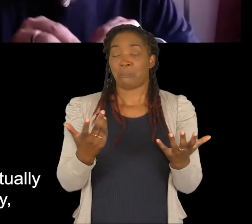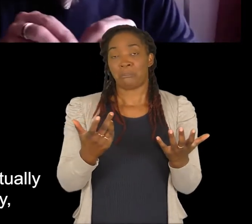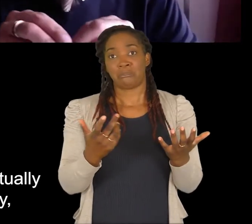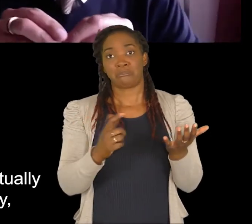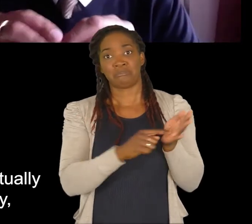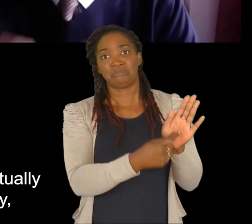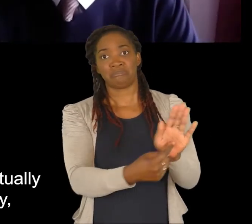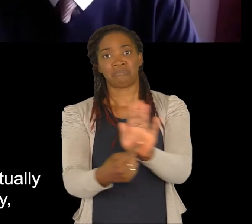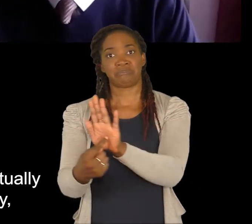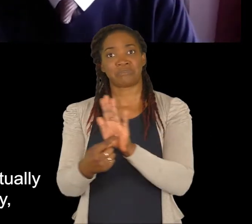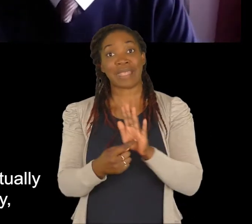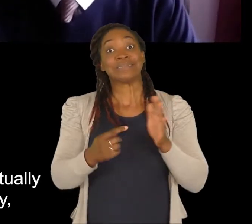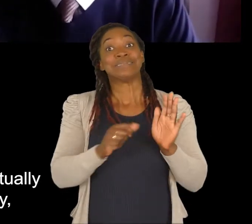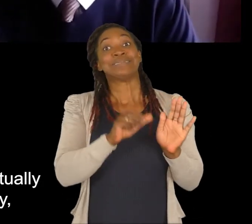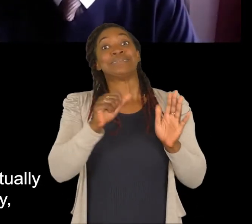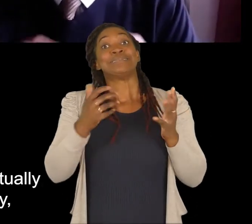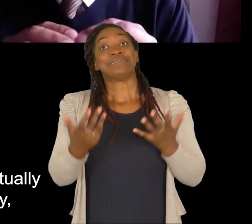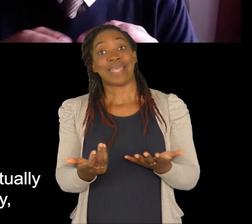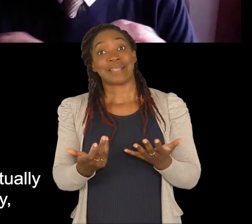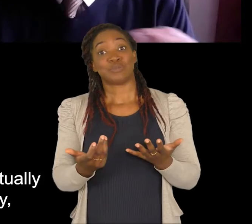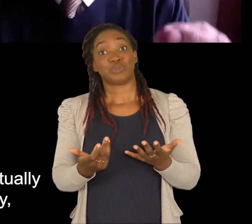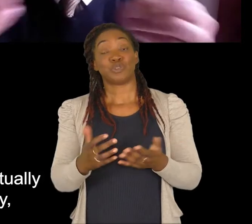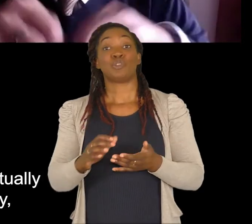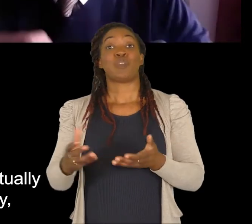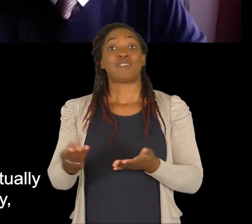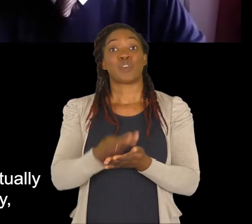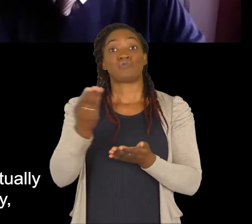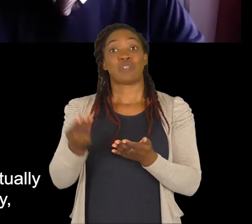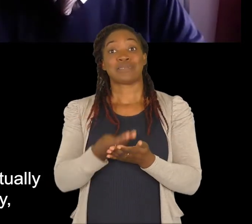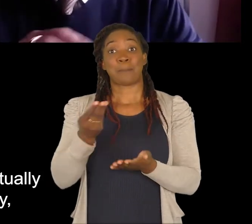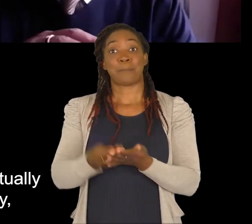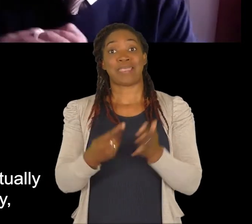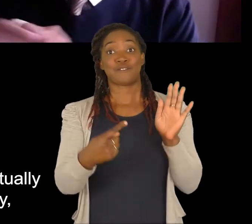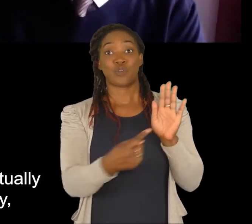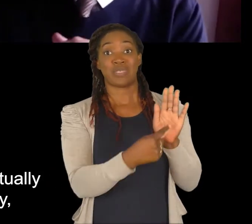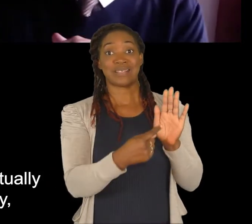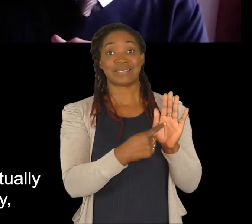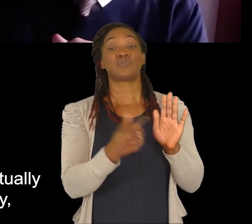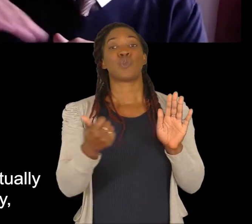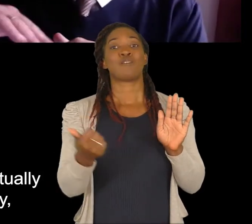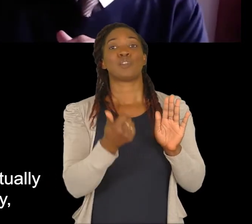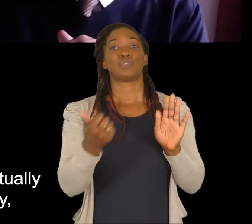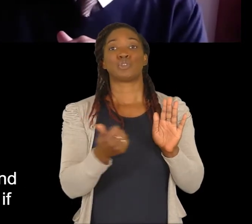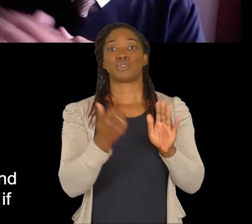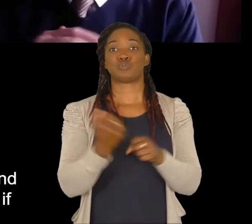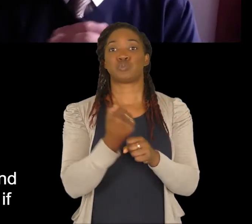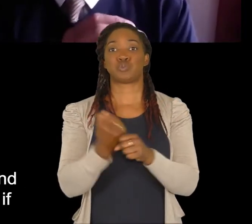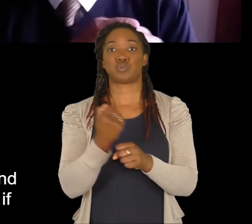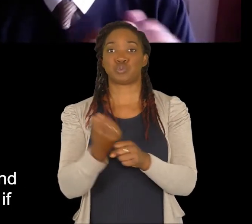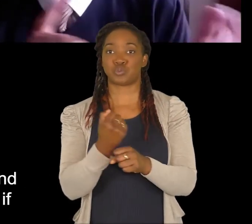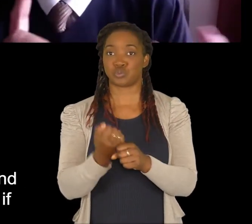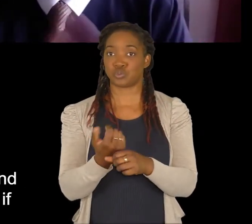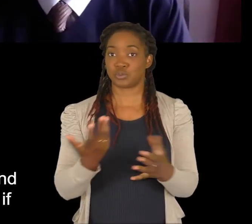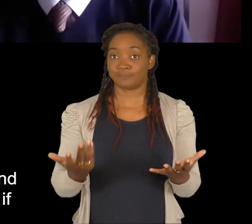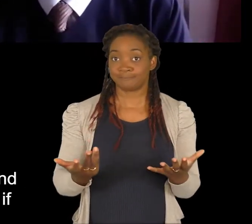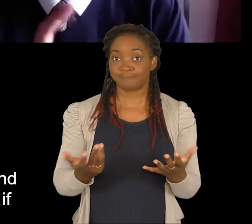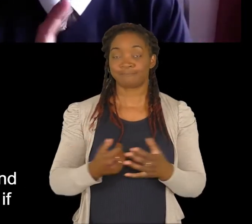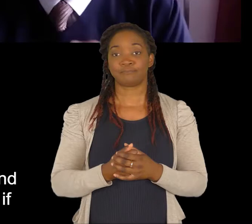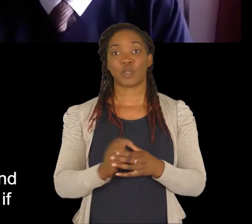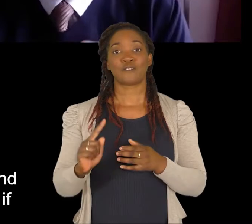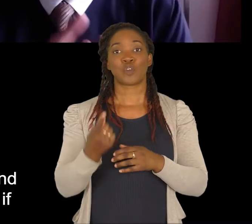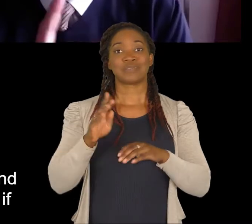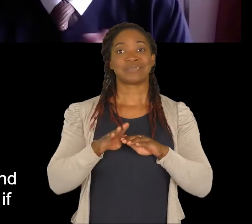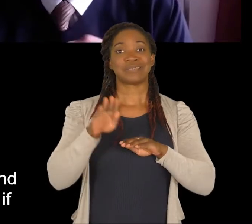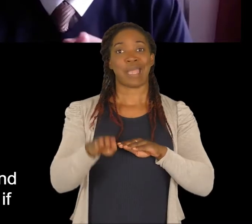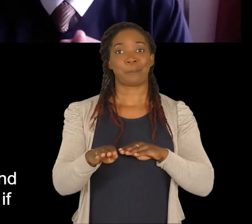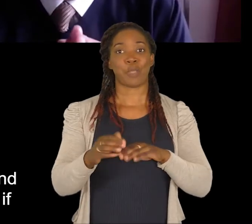runway, and then you're raising money to actually finish that product and get it off the runway, right? So first step,